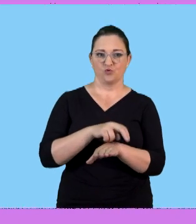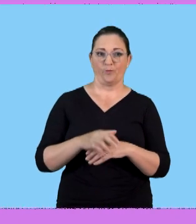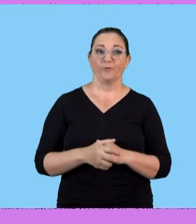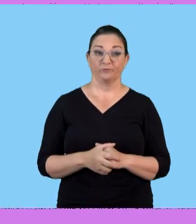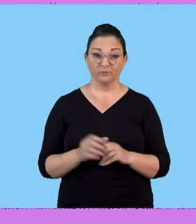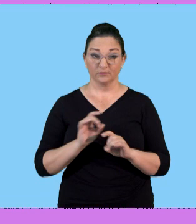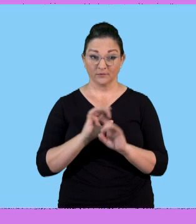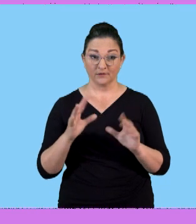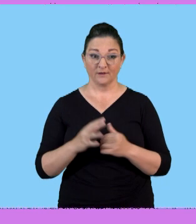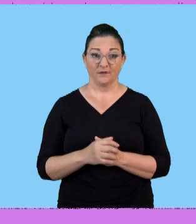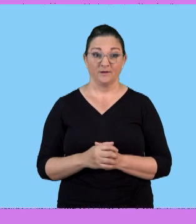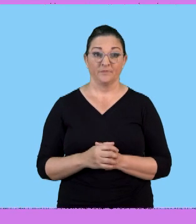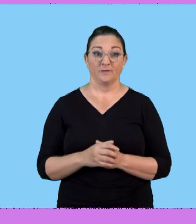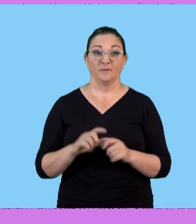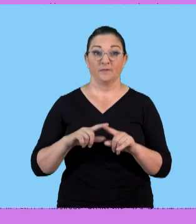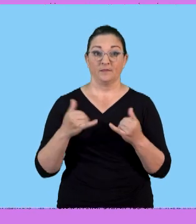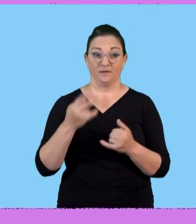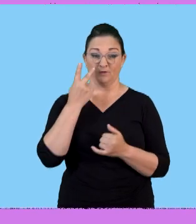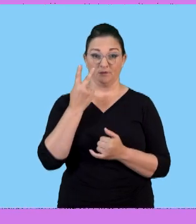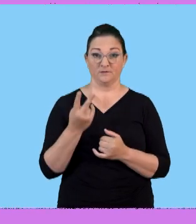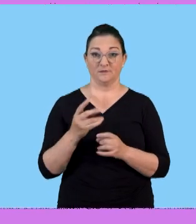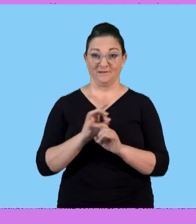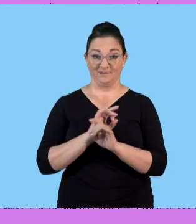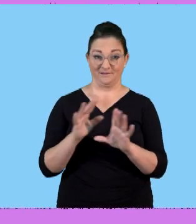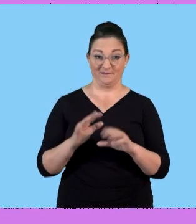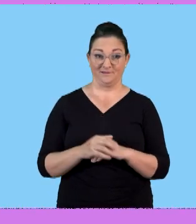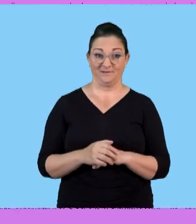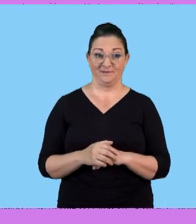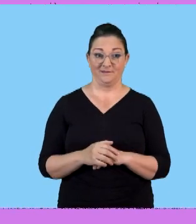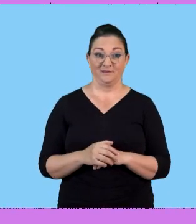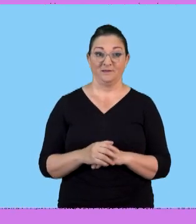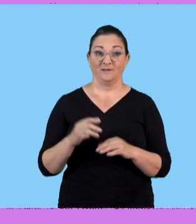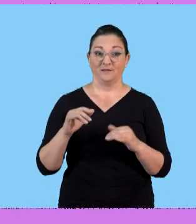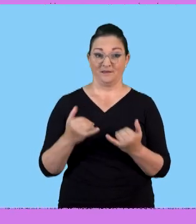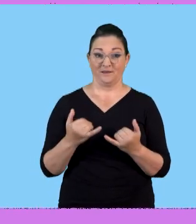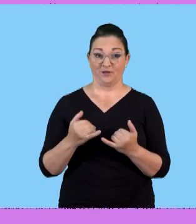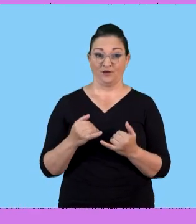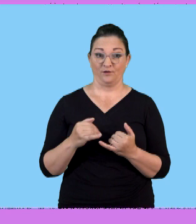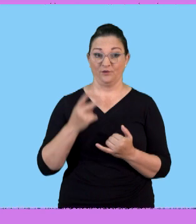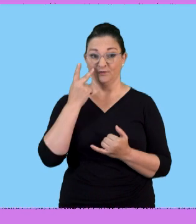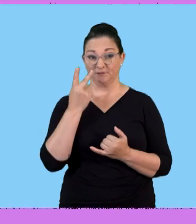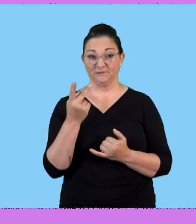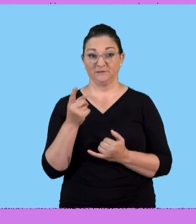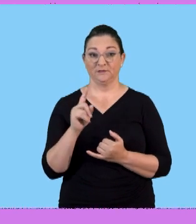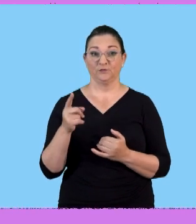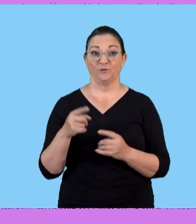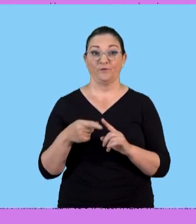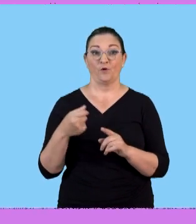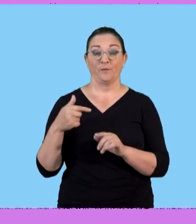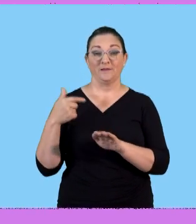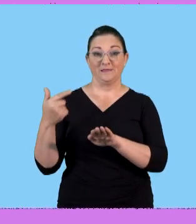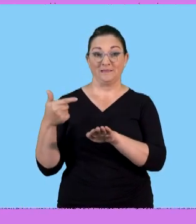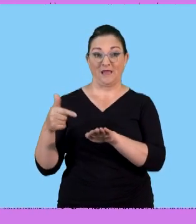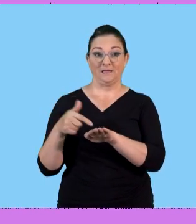clear on that one? All right, let me go back. There we are. So we can first all indicate that from